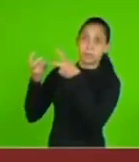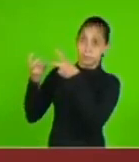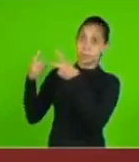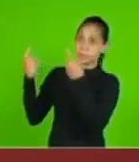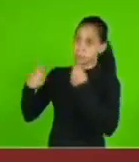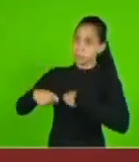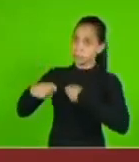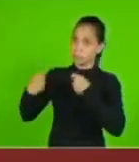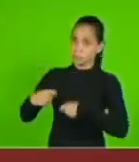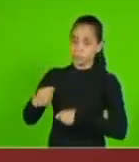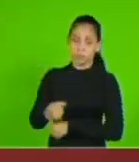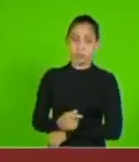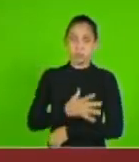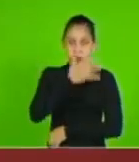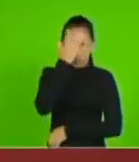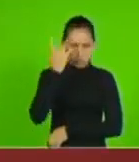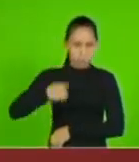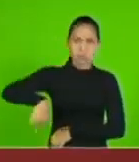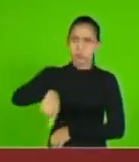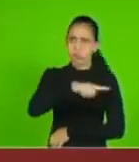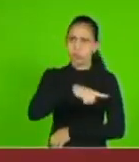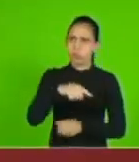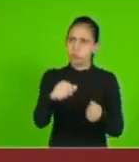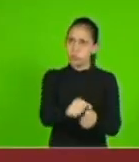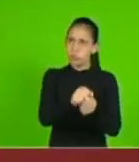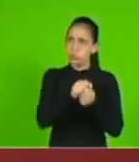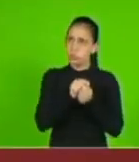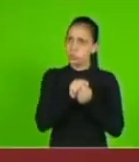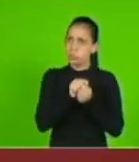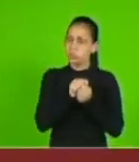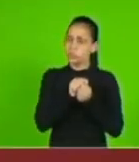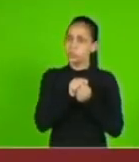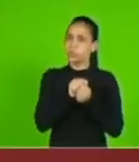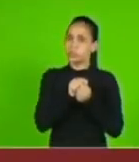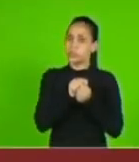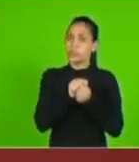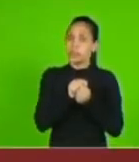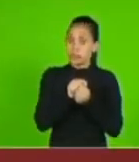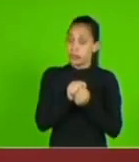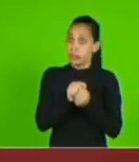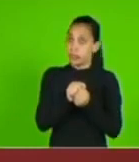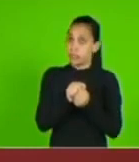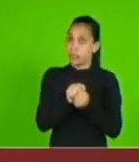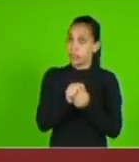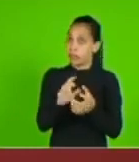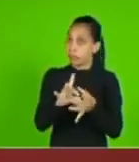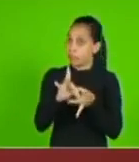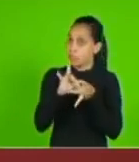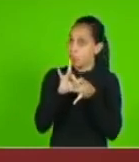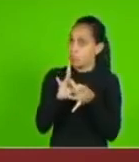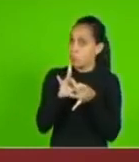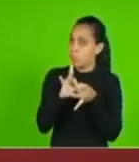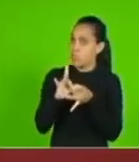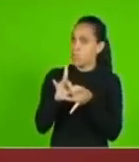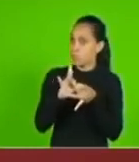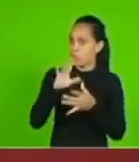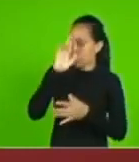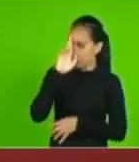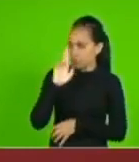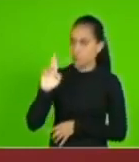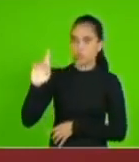The ones who are in the midst, in our midst, the ones who are participating on the work of the Holy